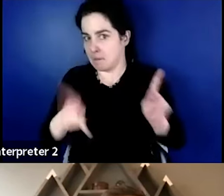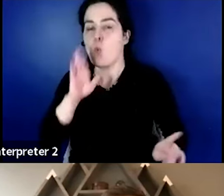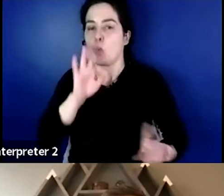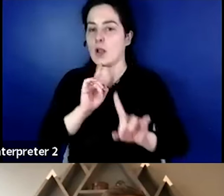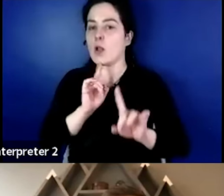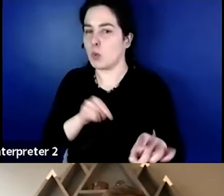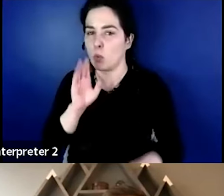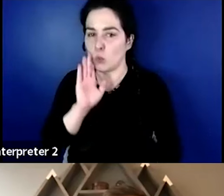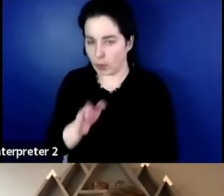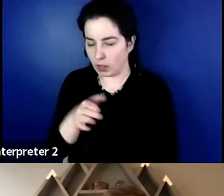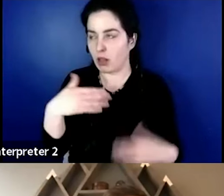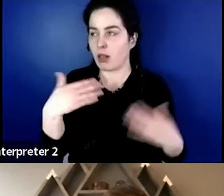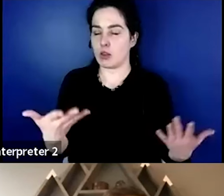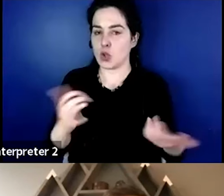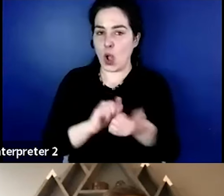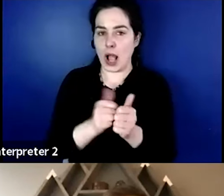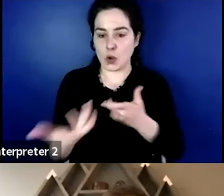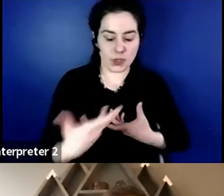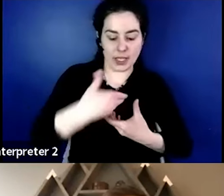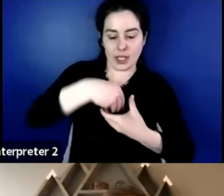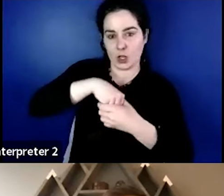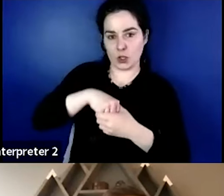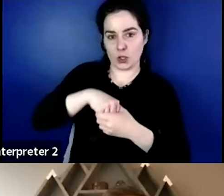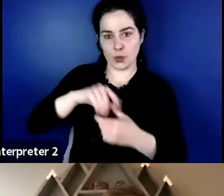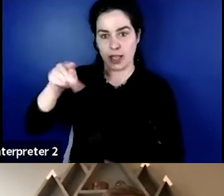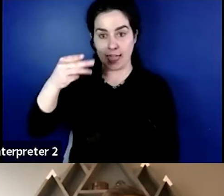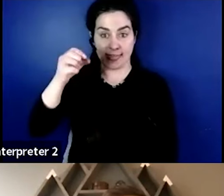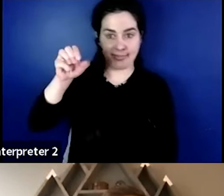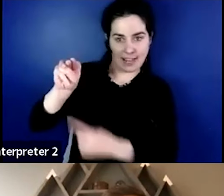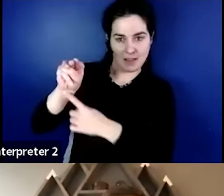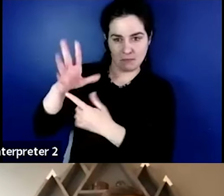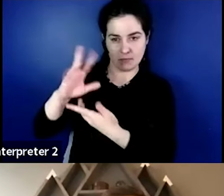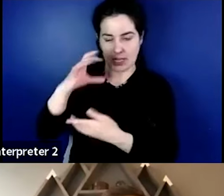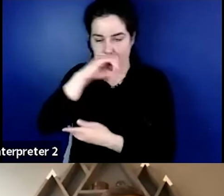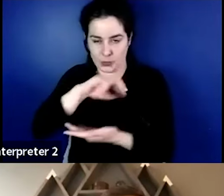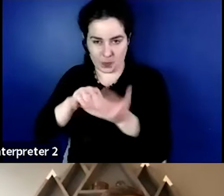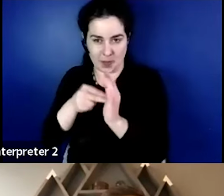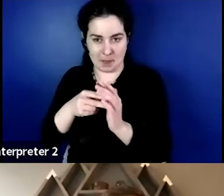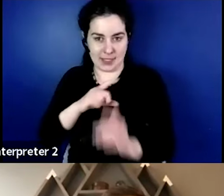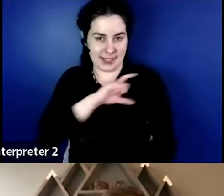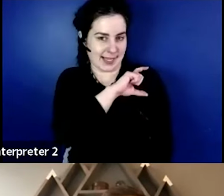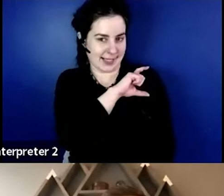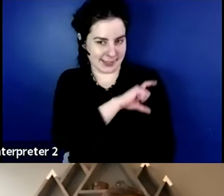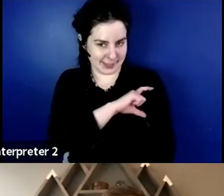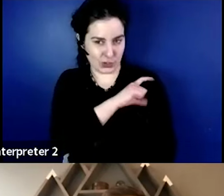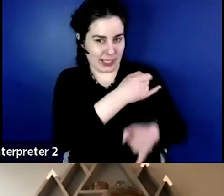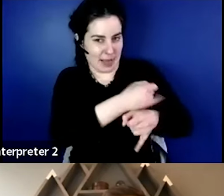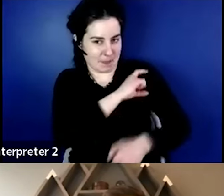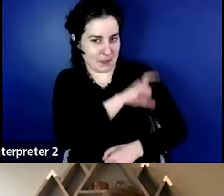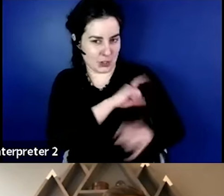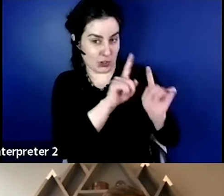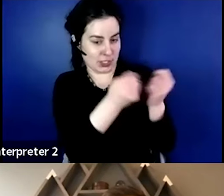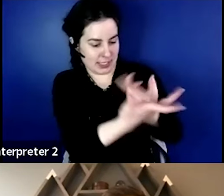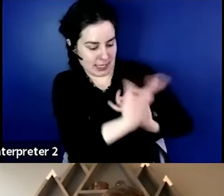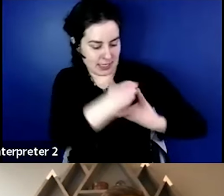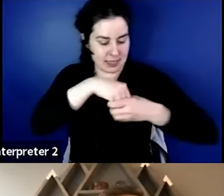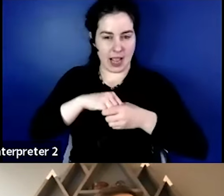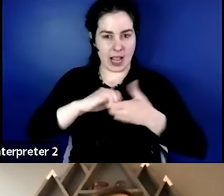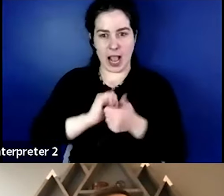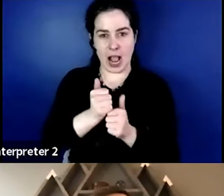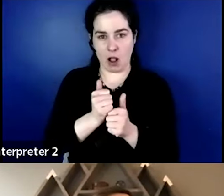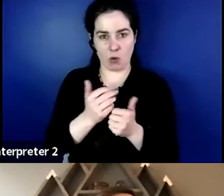we include them, I think that means campus security teams, to help create a safe